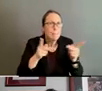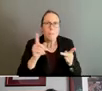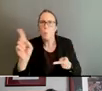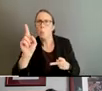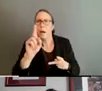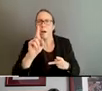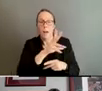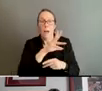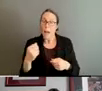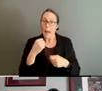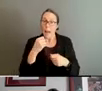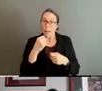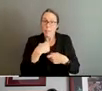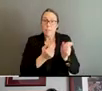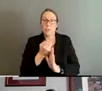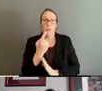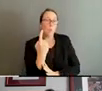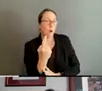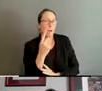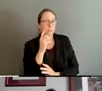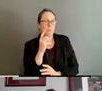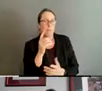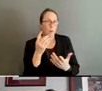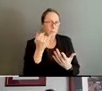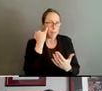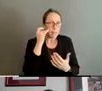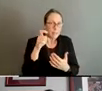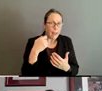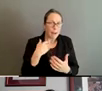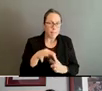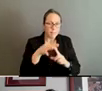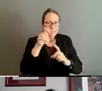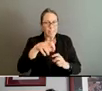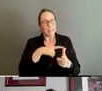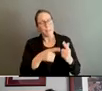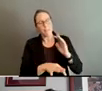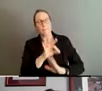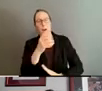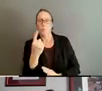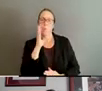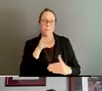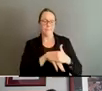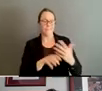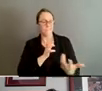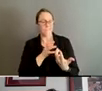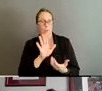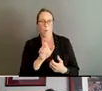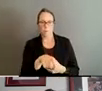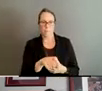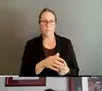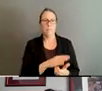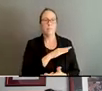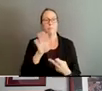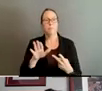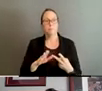a member of your household's needs are. Planning ahead also for accessible transportation that you may need for an evacuation or for getting